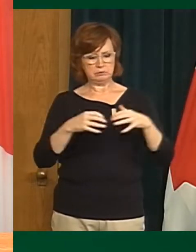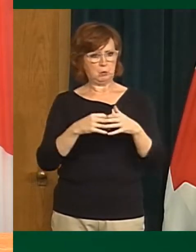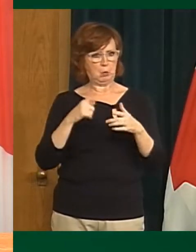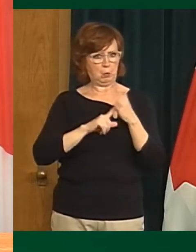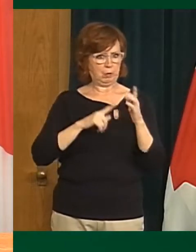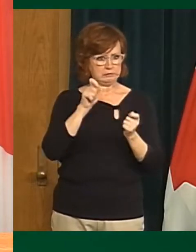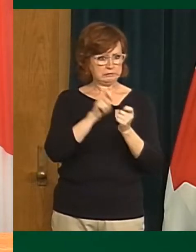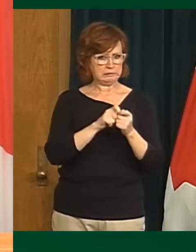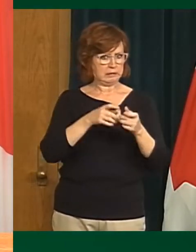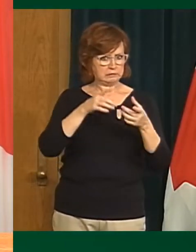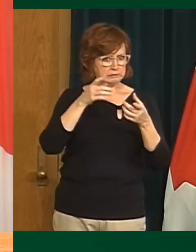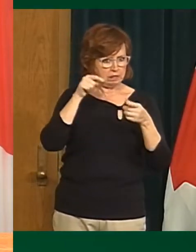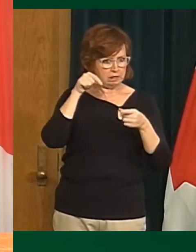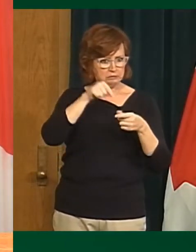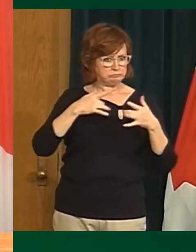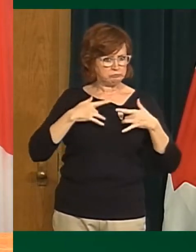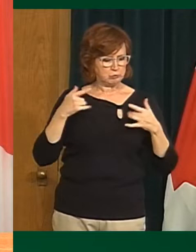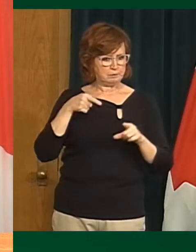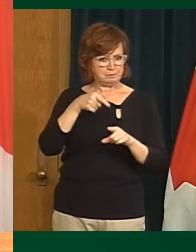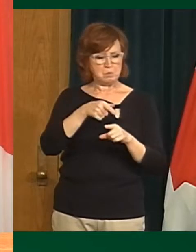a bit more details on that one?